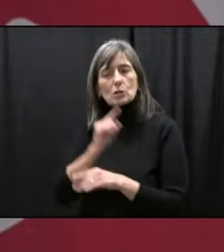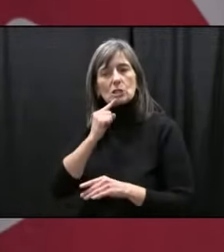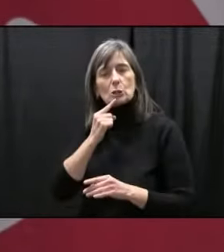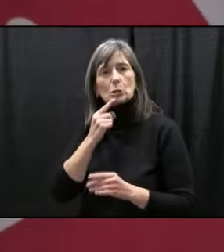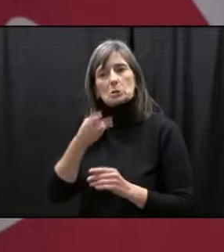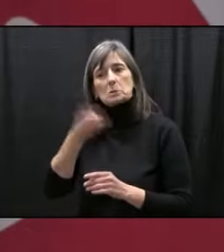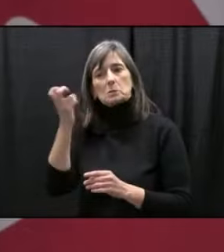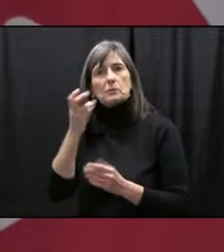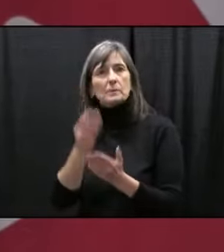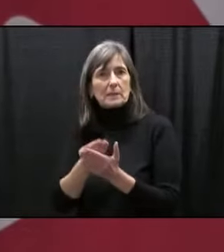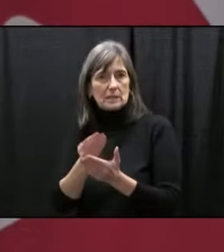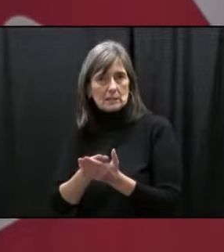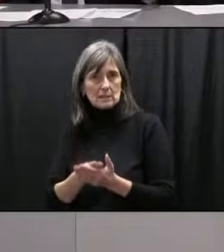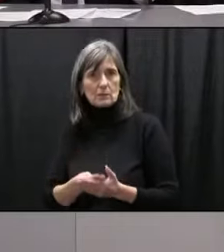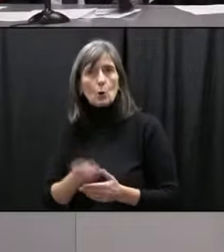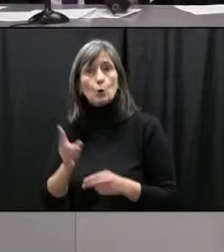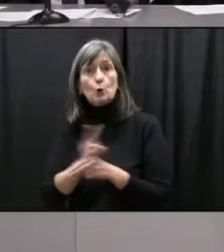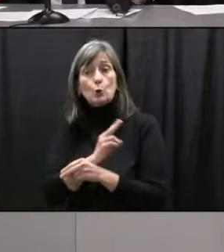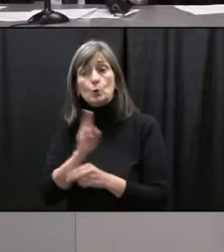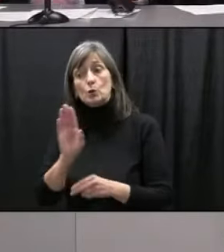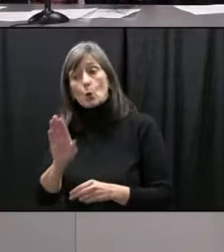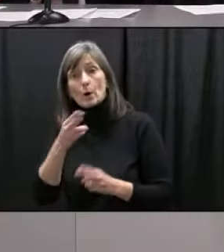happens.